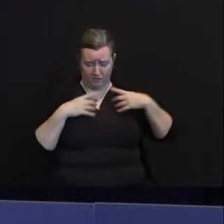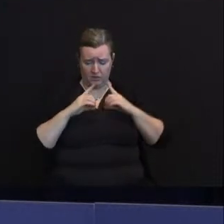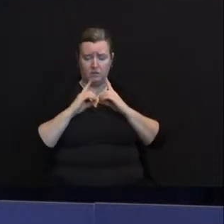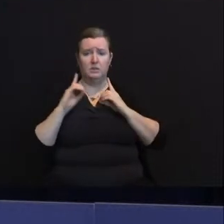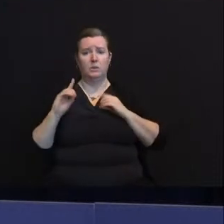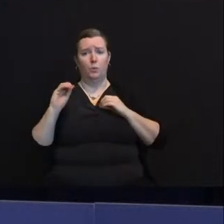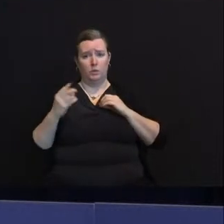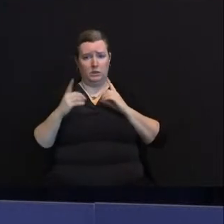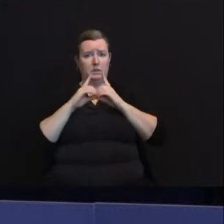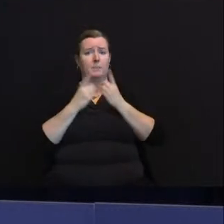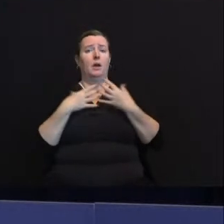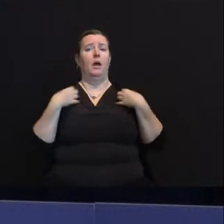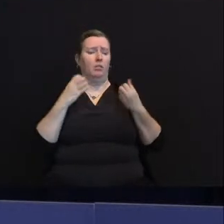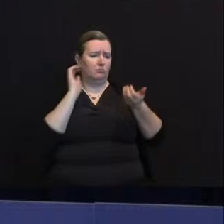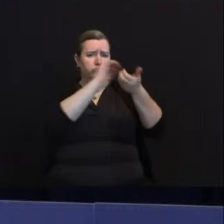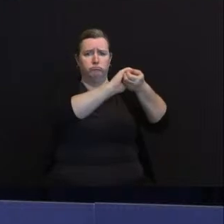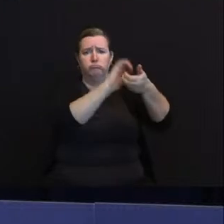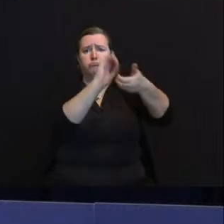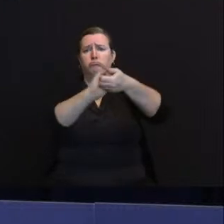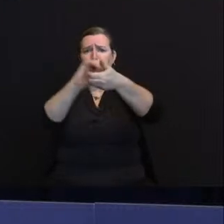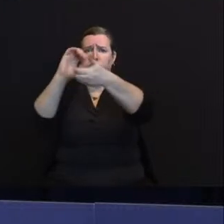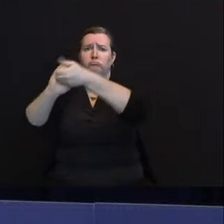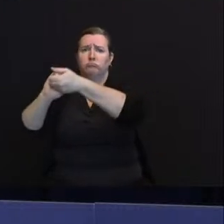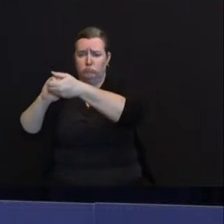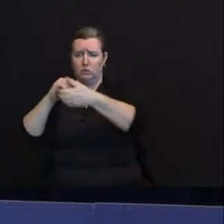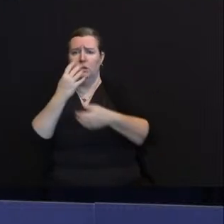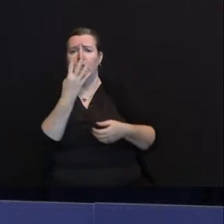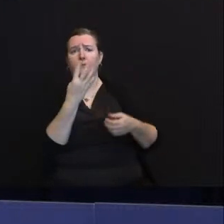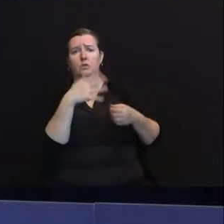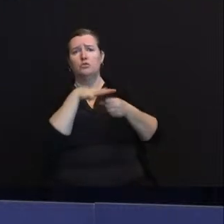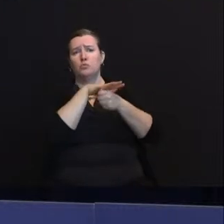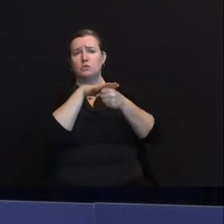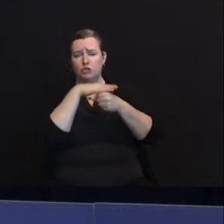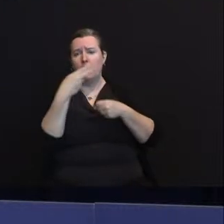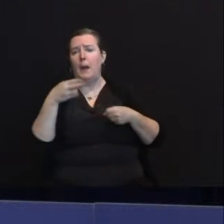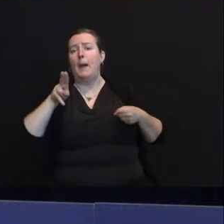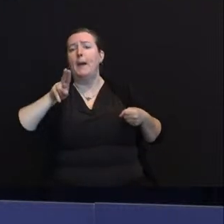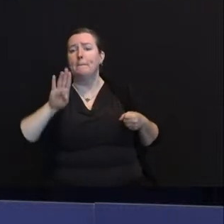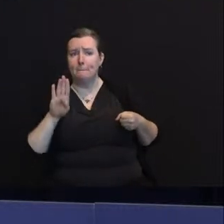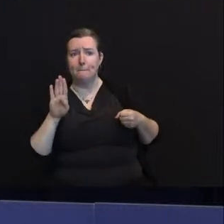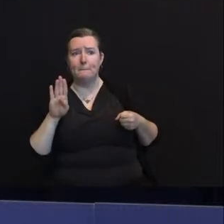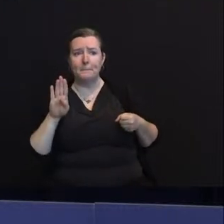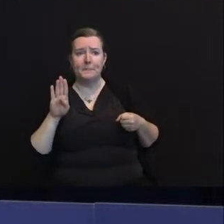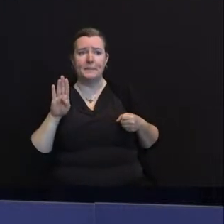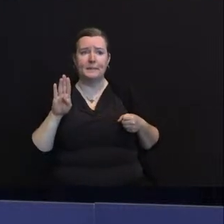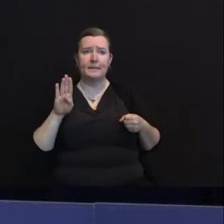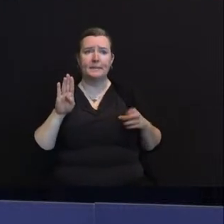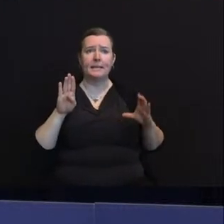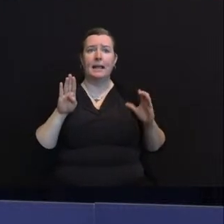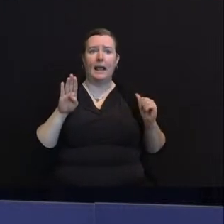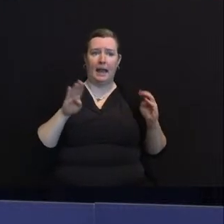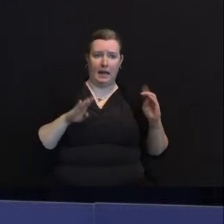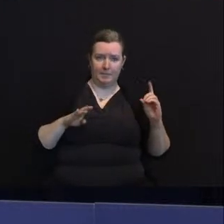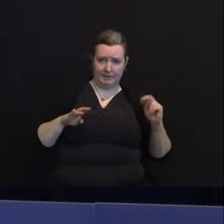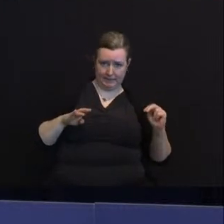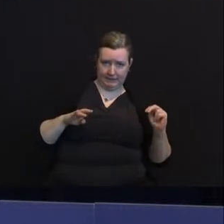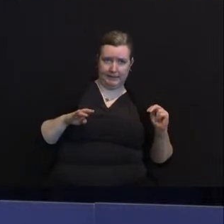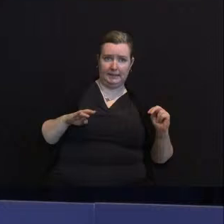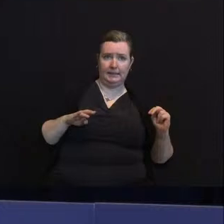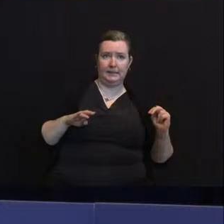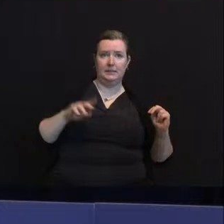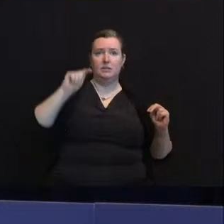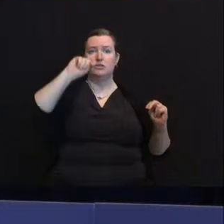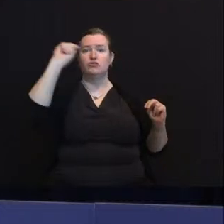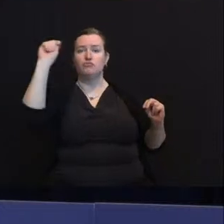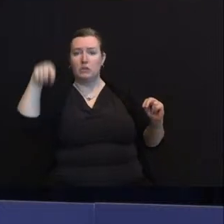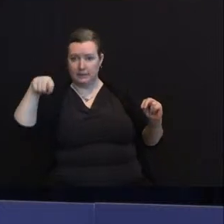our 4 regional health hubs, the Camden Coalition of Healthcare Providers, the Trenton Health Team, the Greater